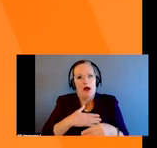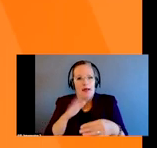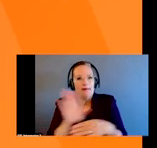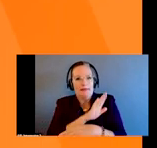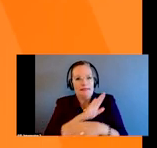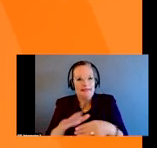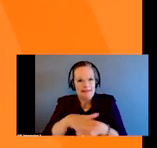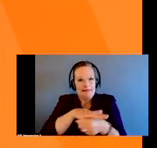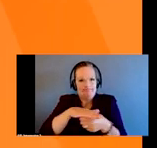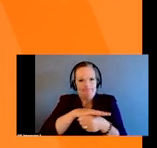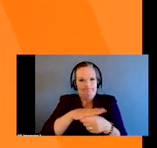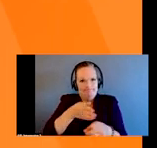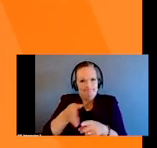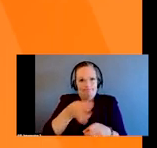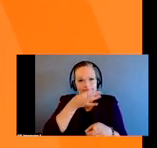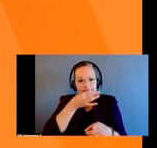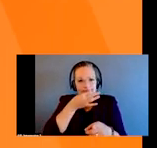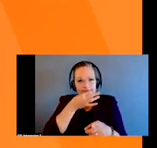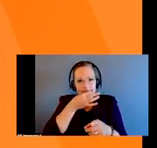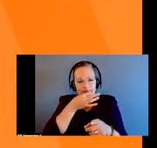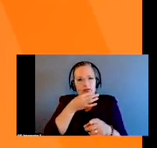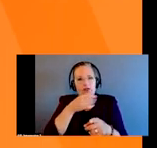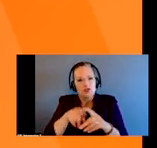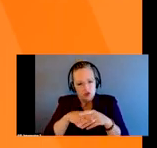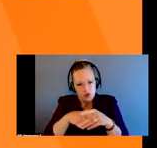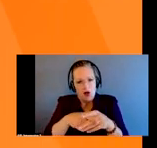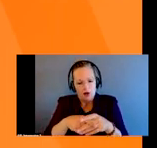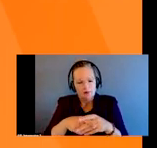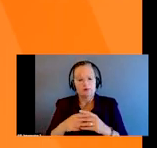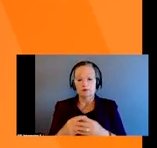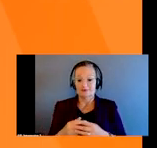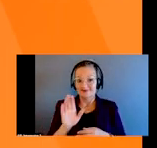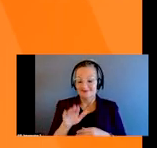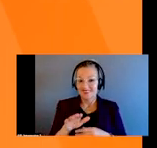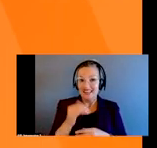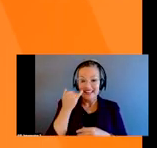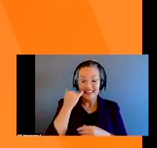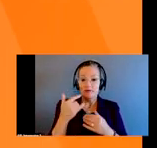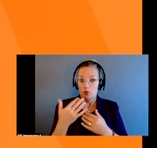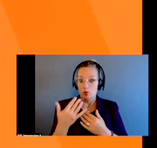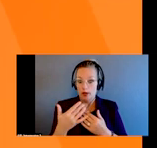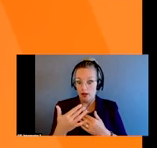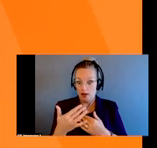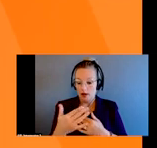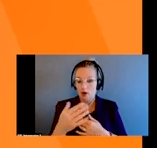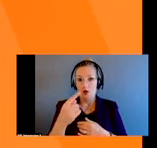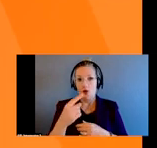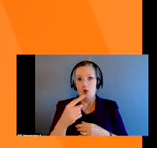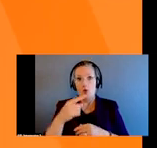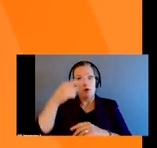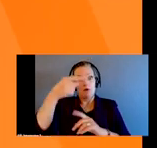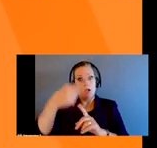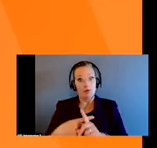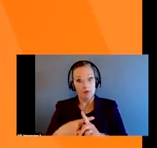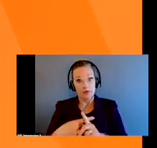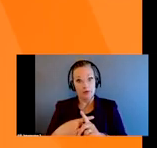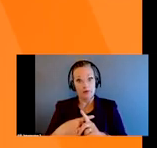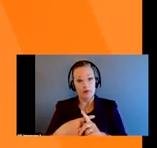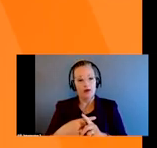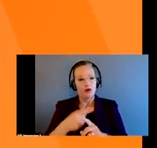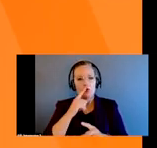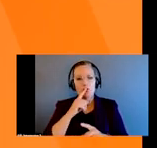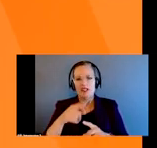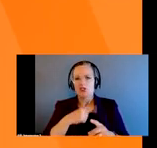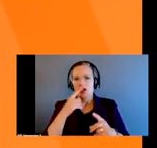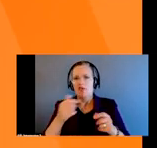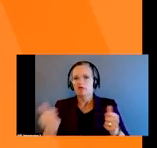cycle starts. 30 days in, you should have 300 more followers that you're following in terms of the